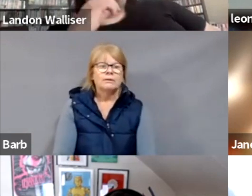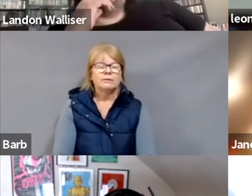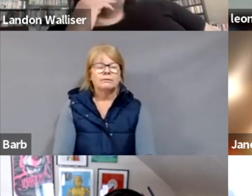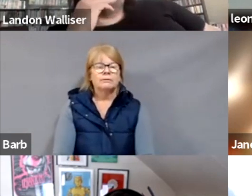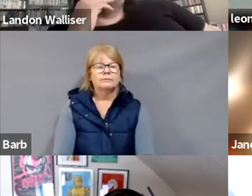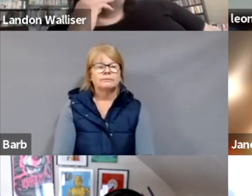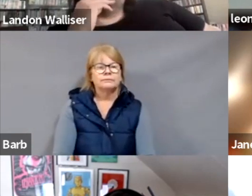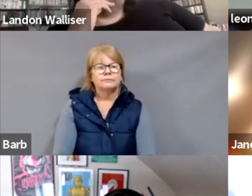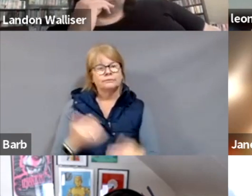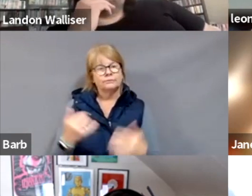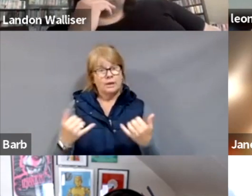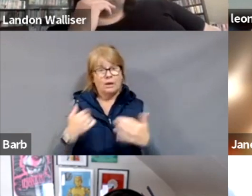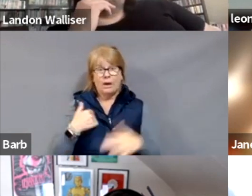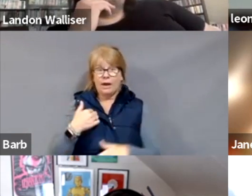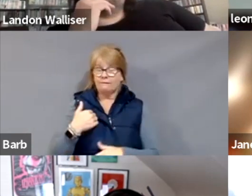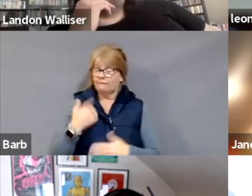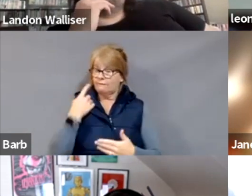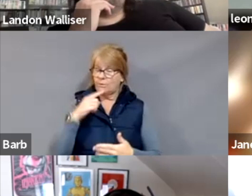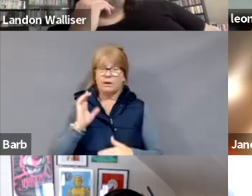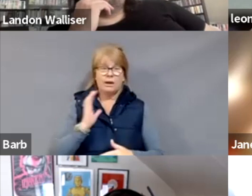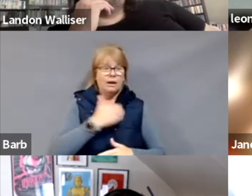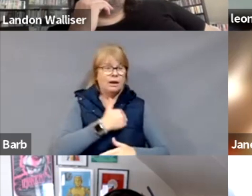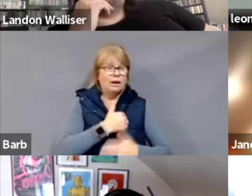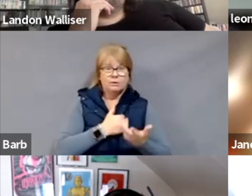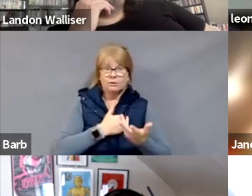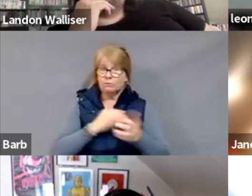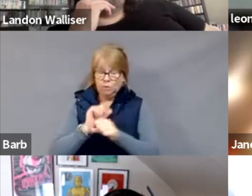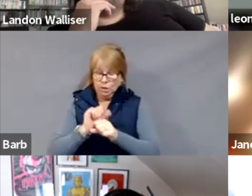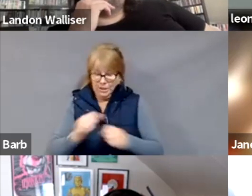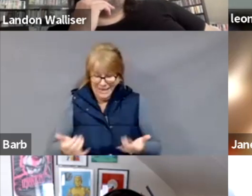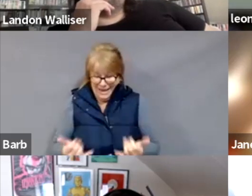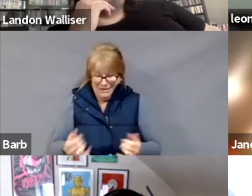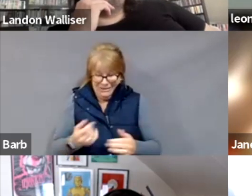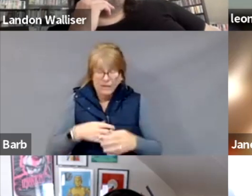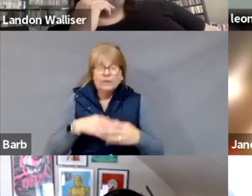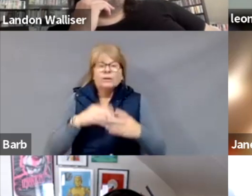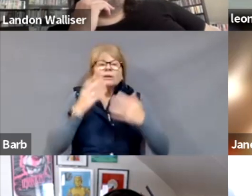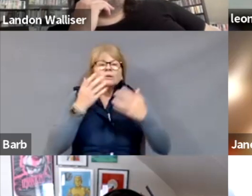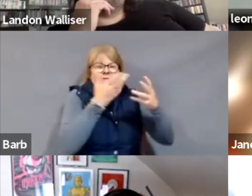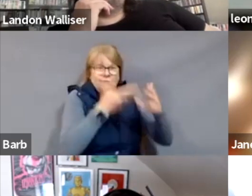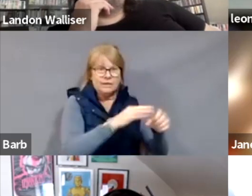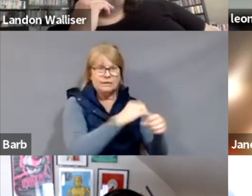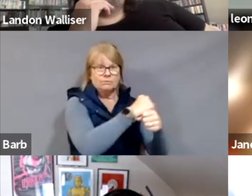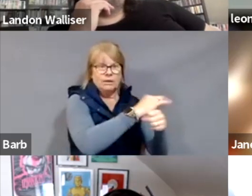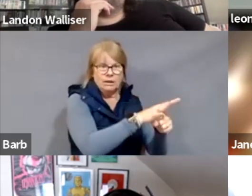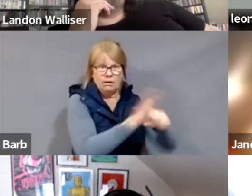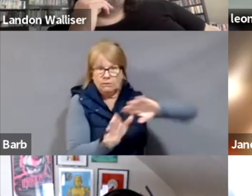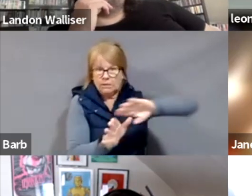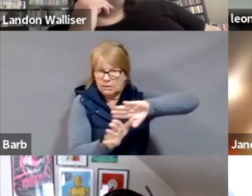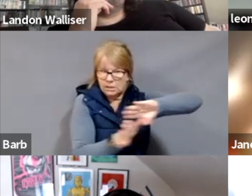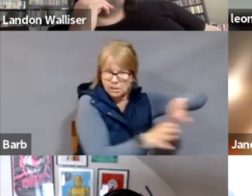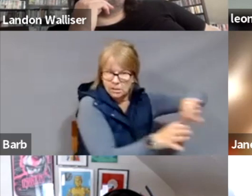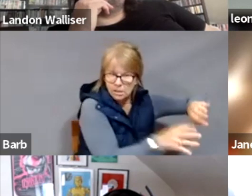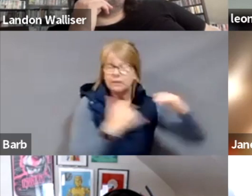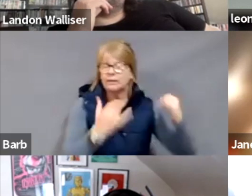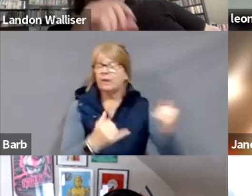of curation has to do with getting us out of the pandemic, getting us into like a future moving visionary